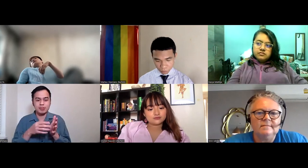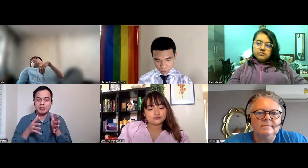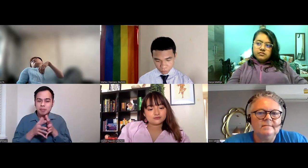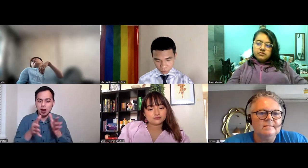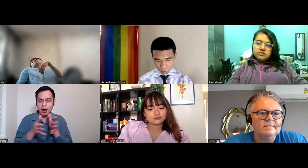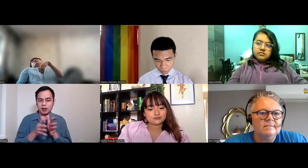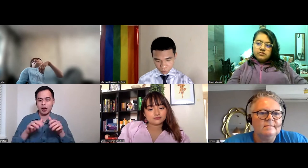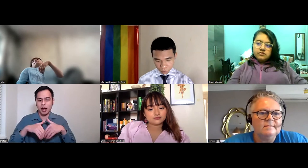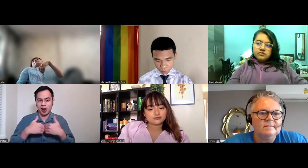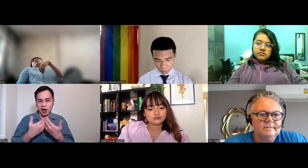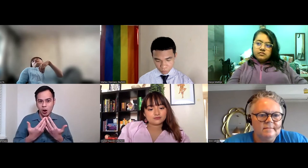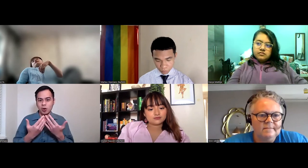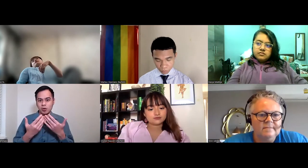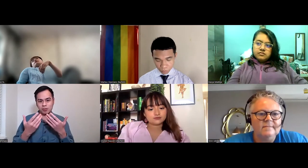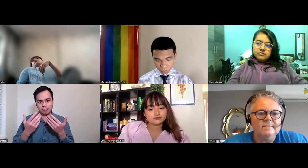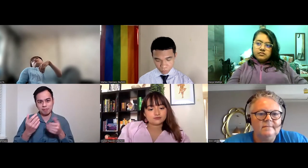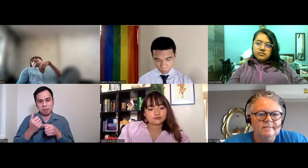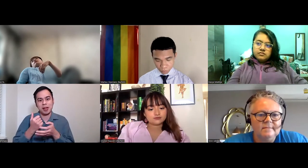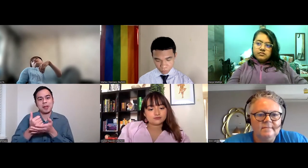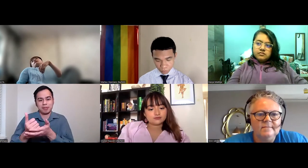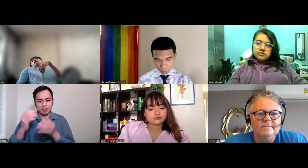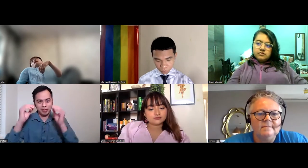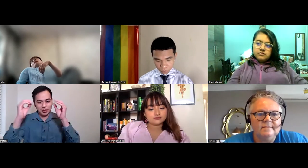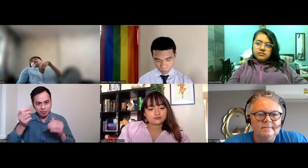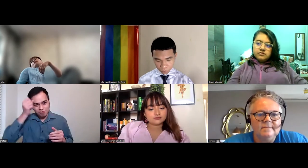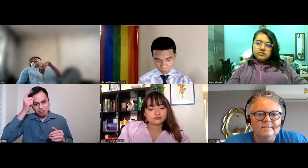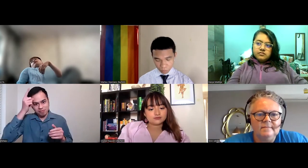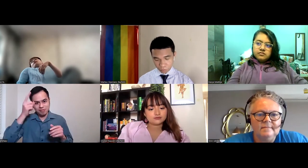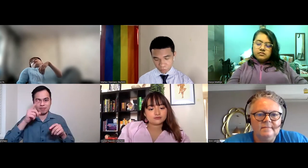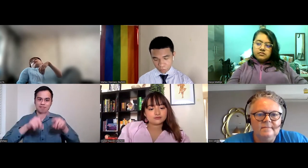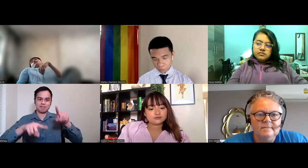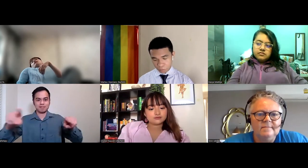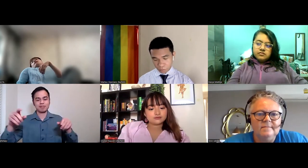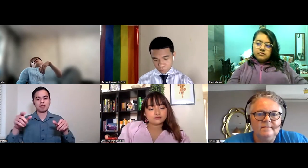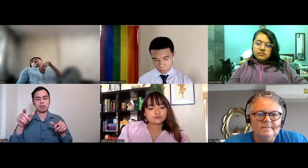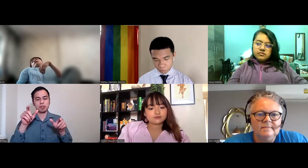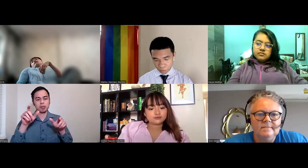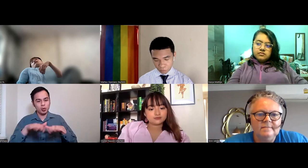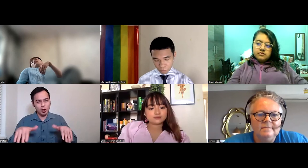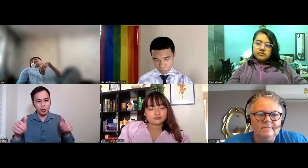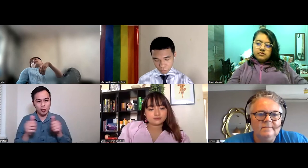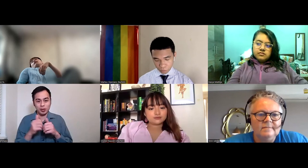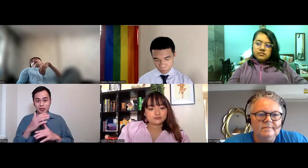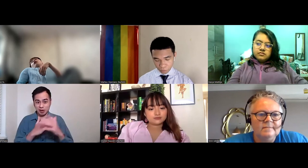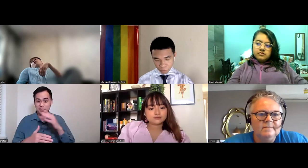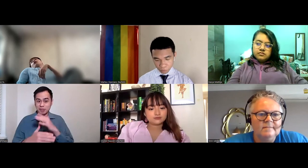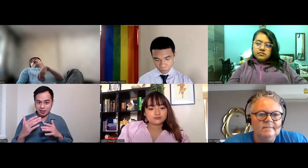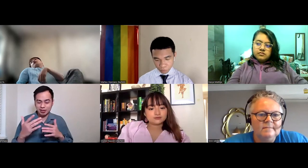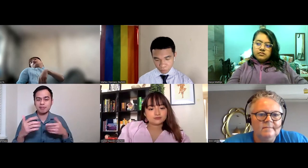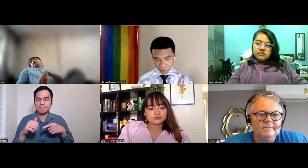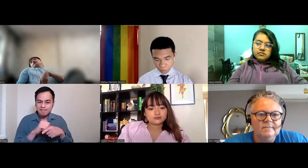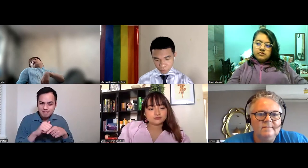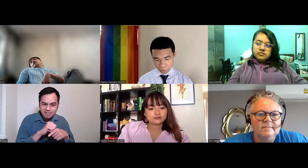UNICEF and other organizations have provided a lot of information and tools for teachers to be able to be more